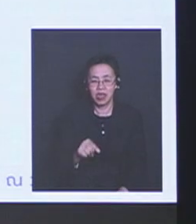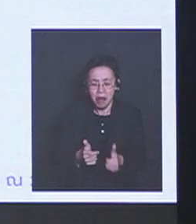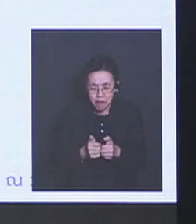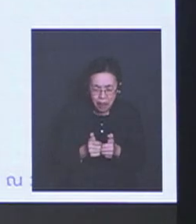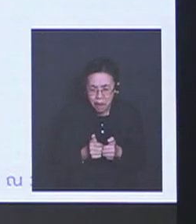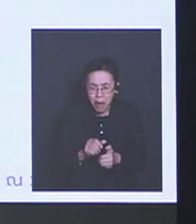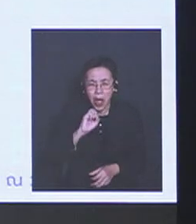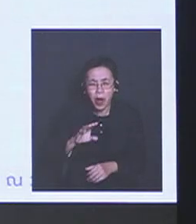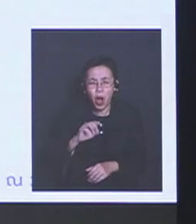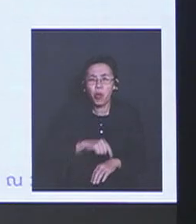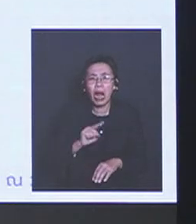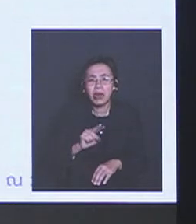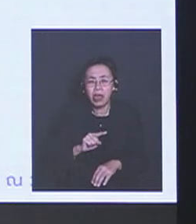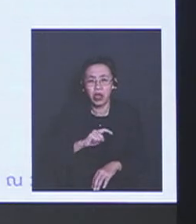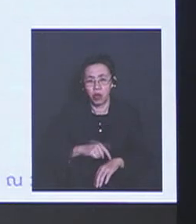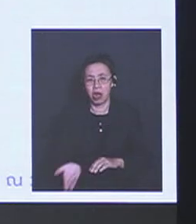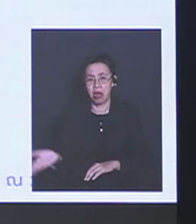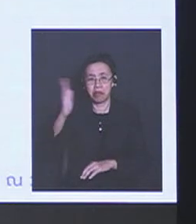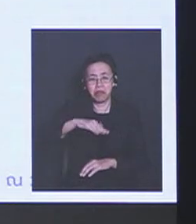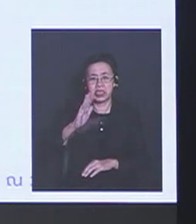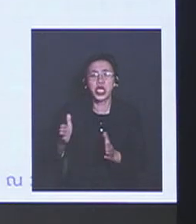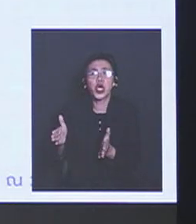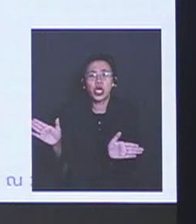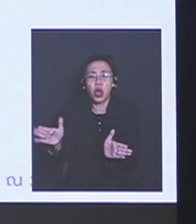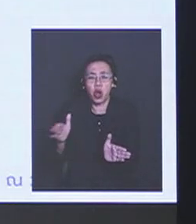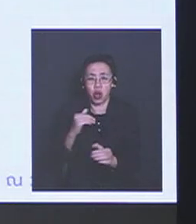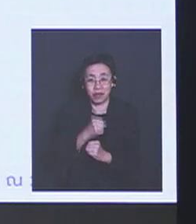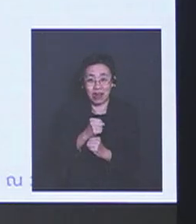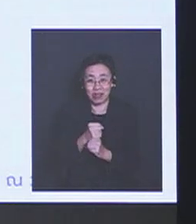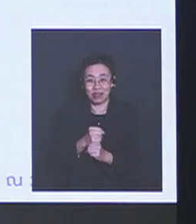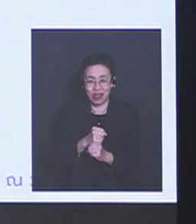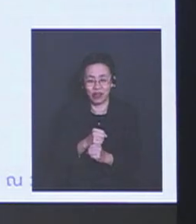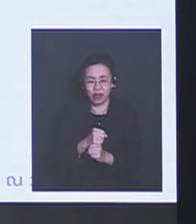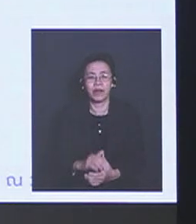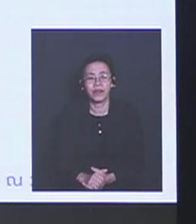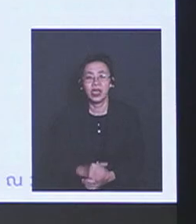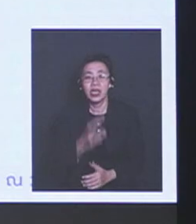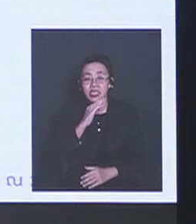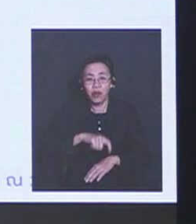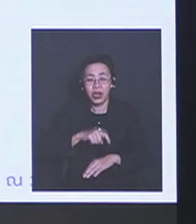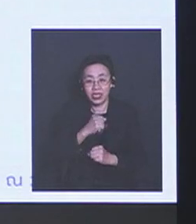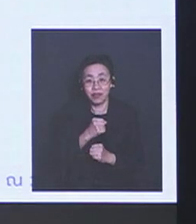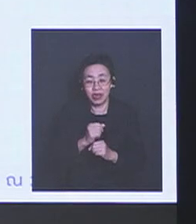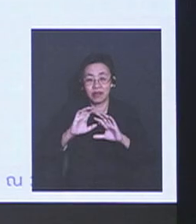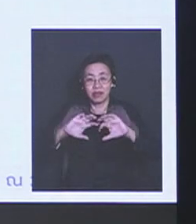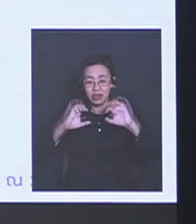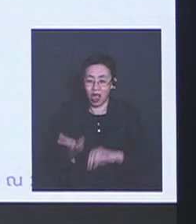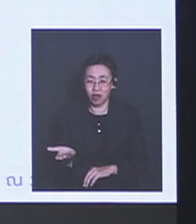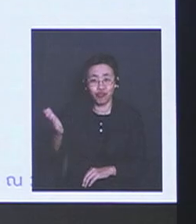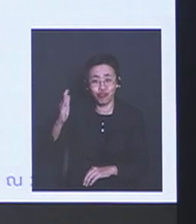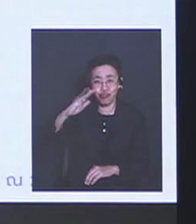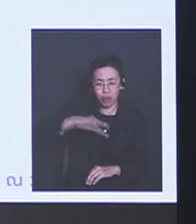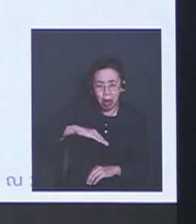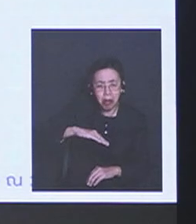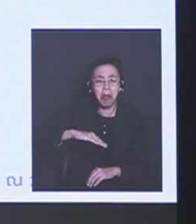the typical business hour, you will miss 63% of the report case. So